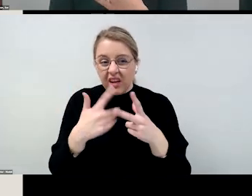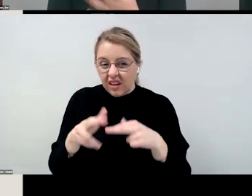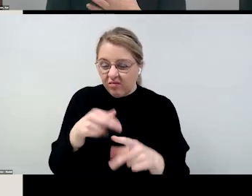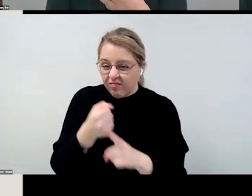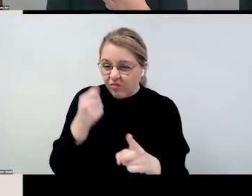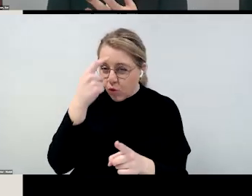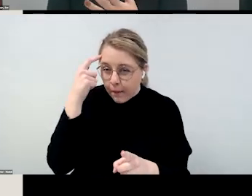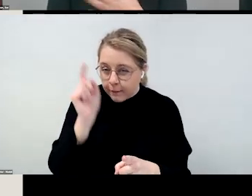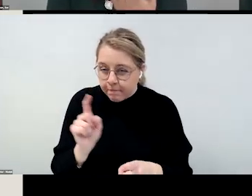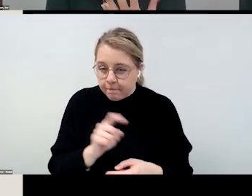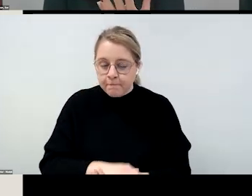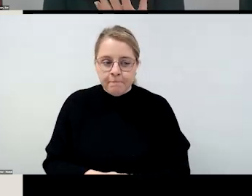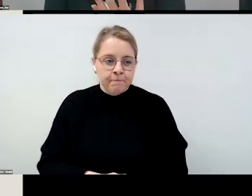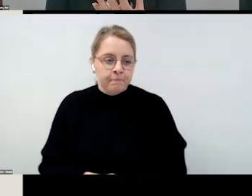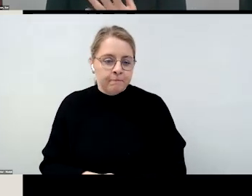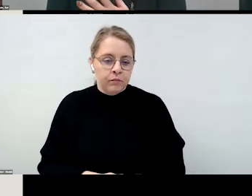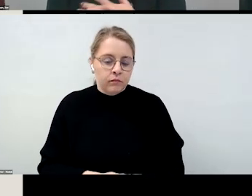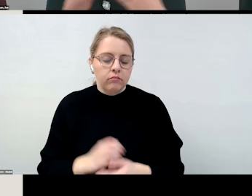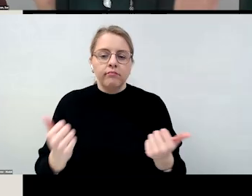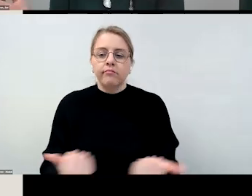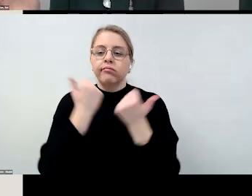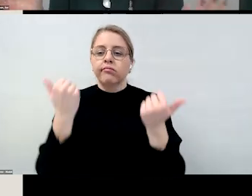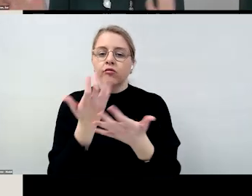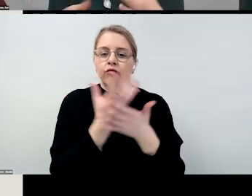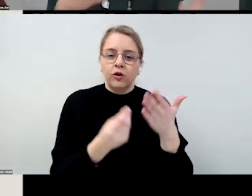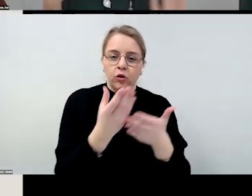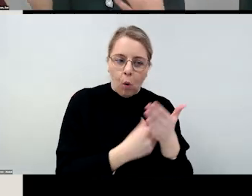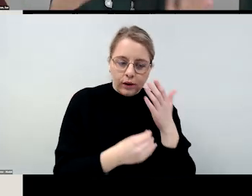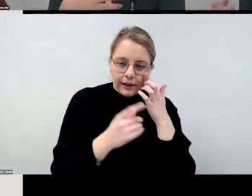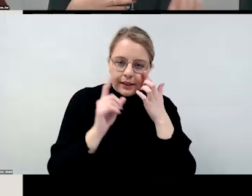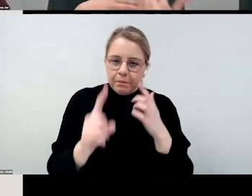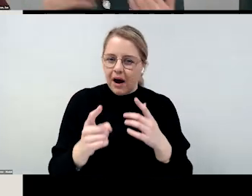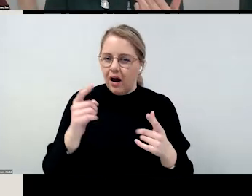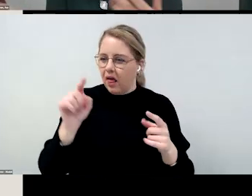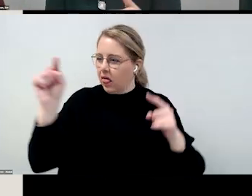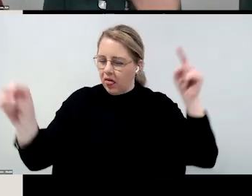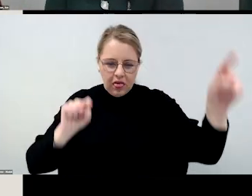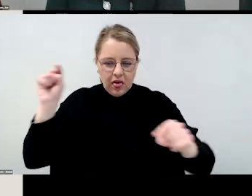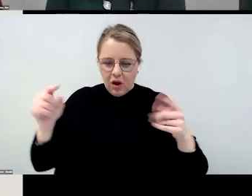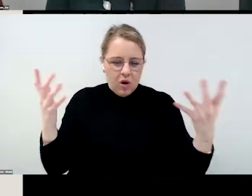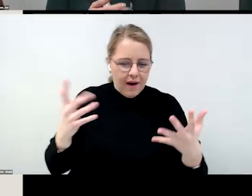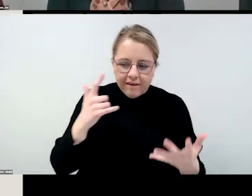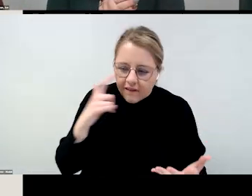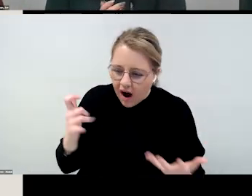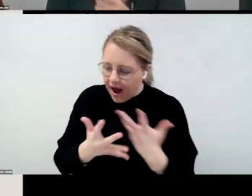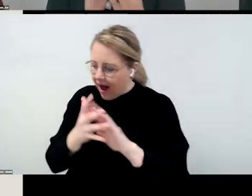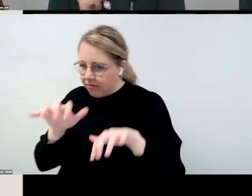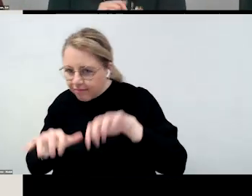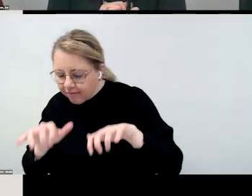So there are a number of resources out there. One problem is the resources are scattered and it becomes really difficult to know where to go and what to look